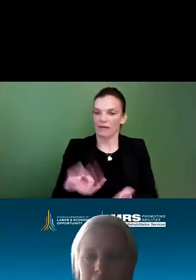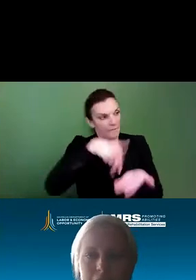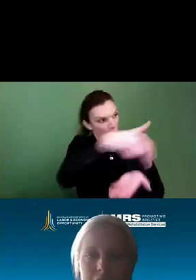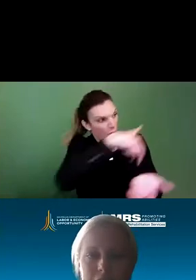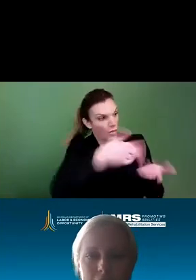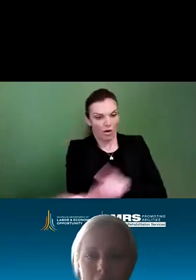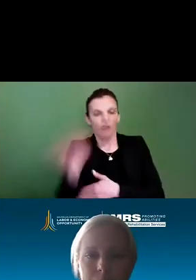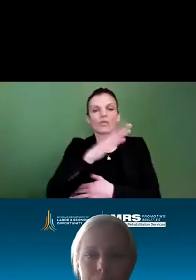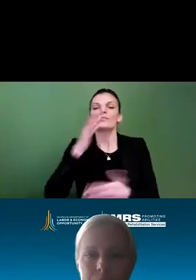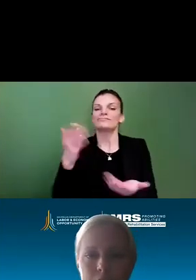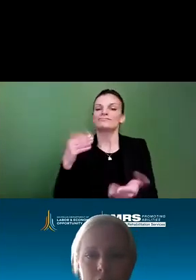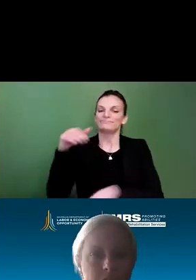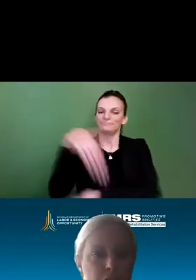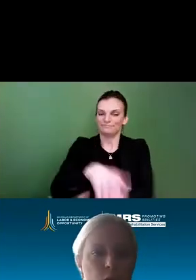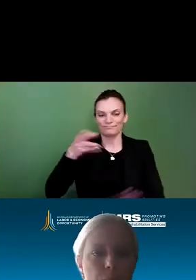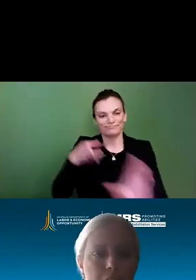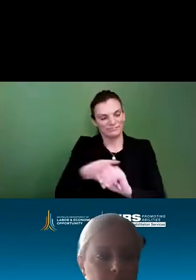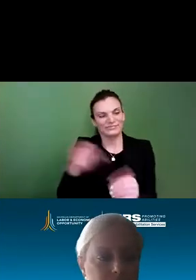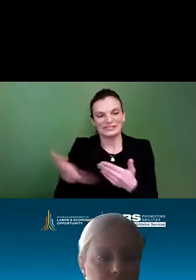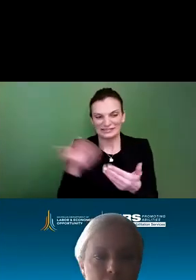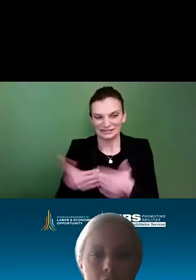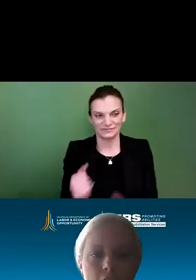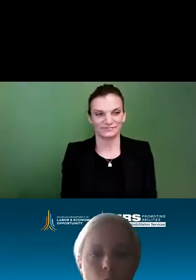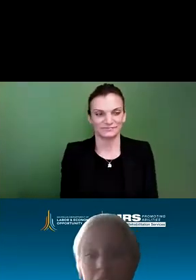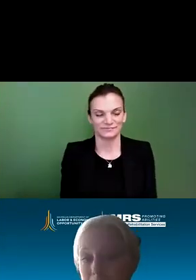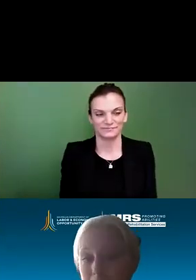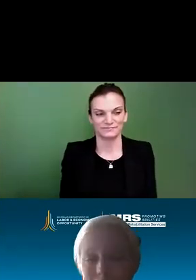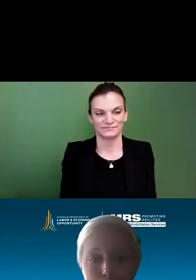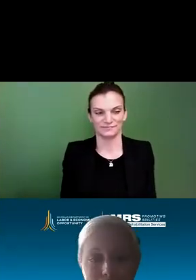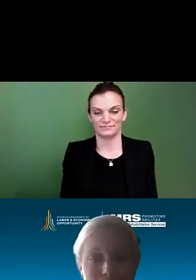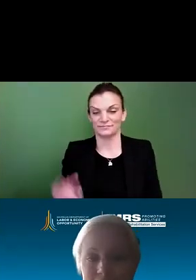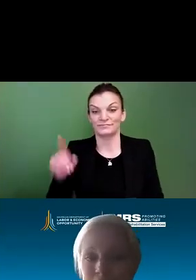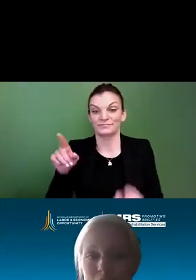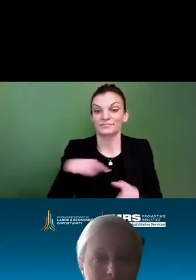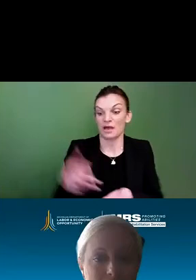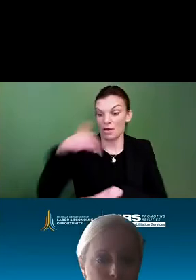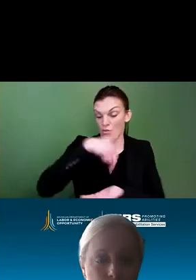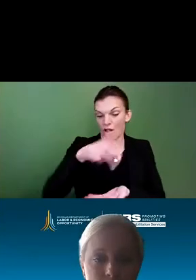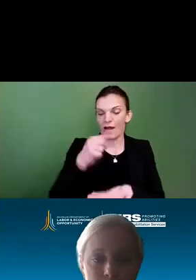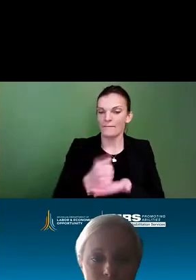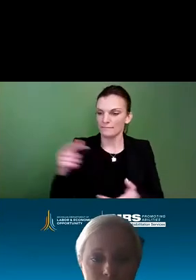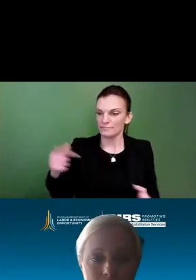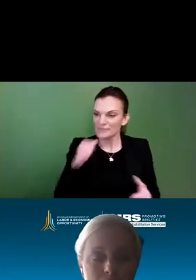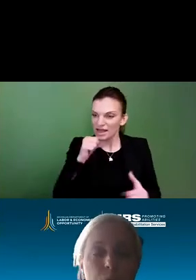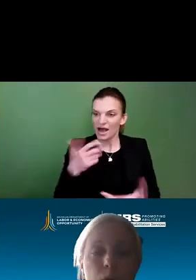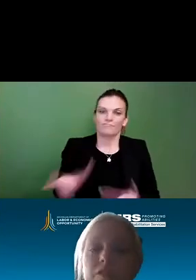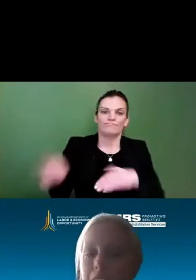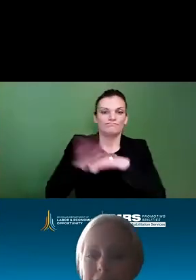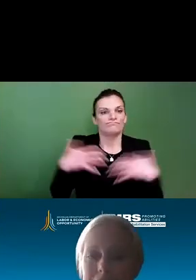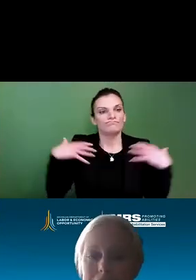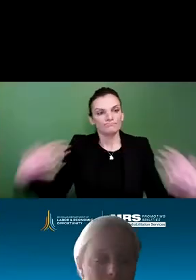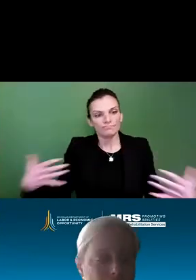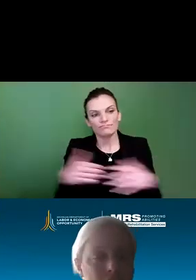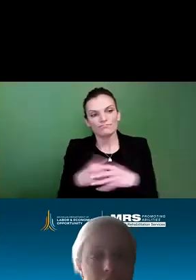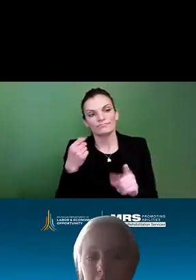Next slide. There's a few more benefits here. Weight management, strengthening the bones and muscles, improving